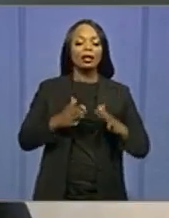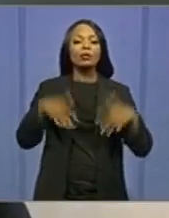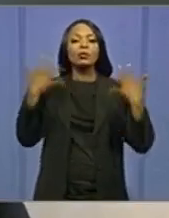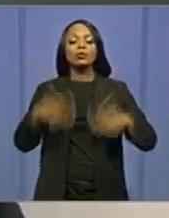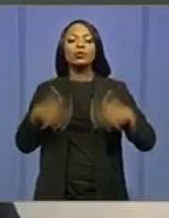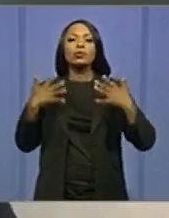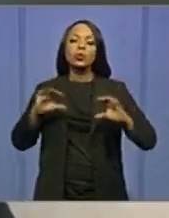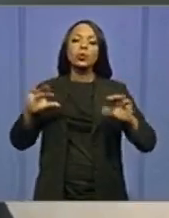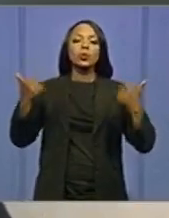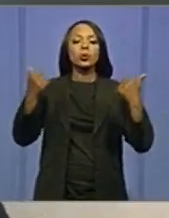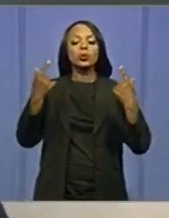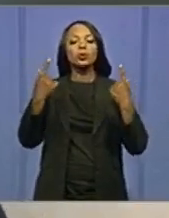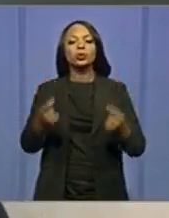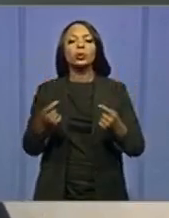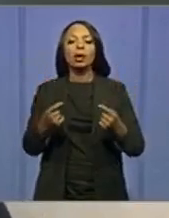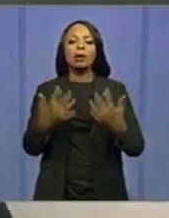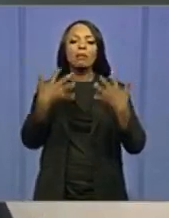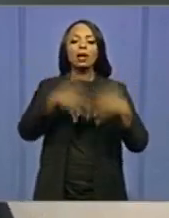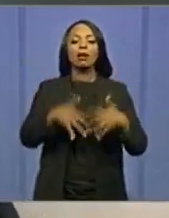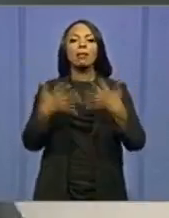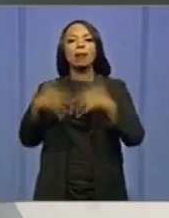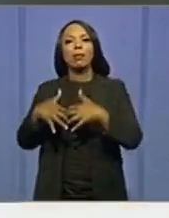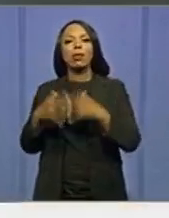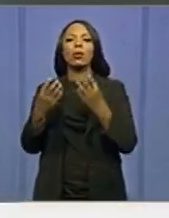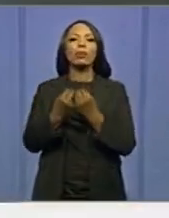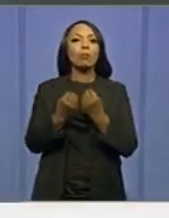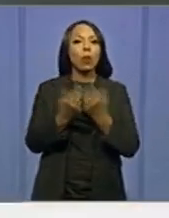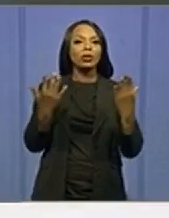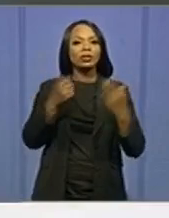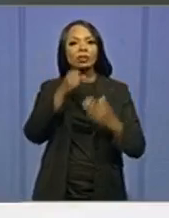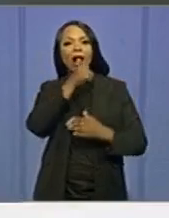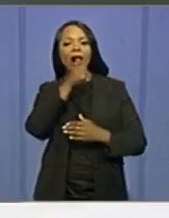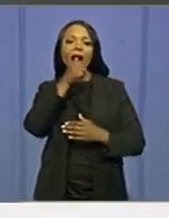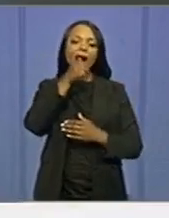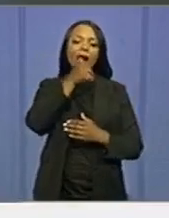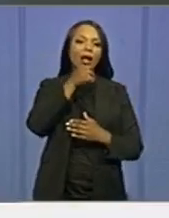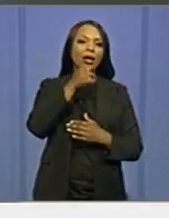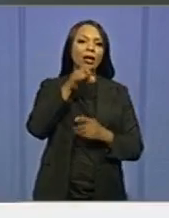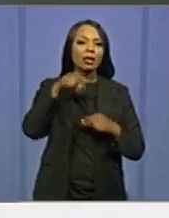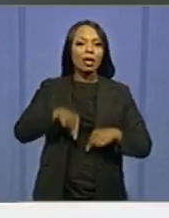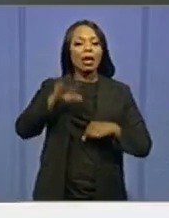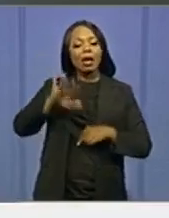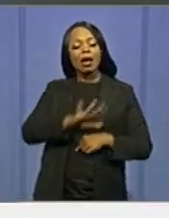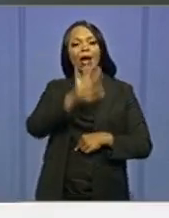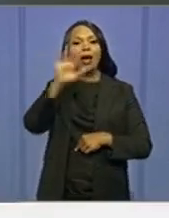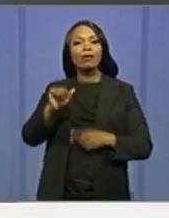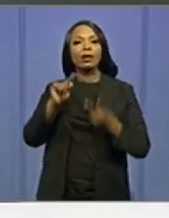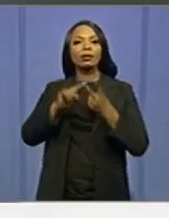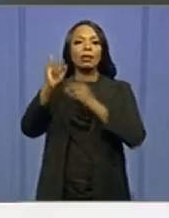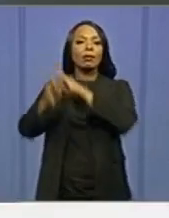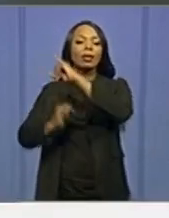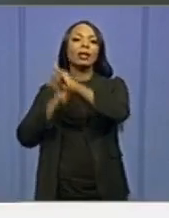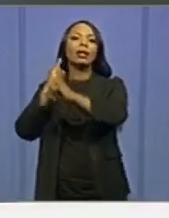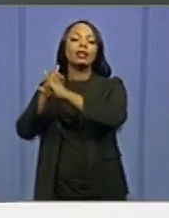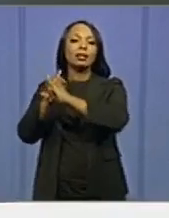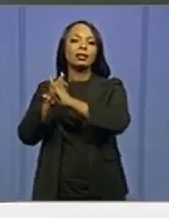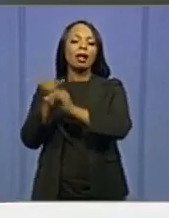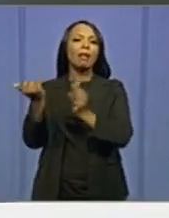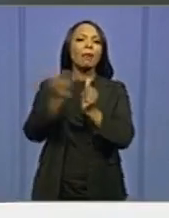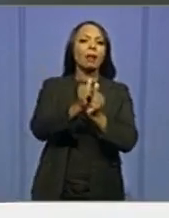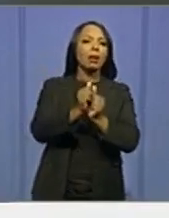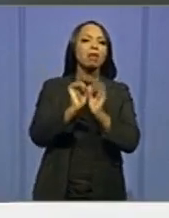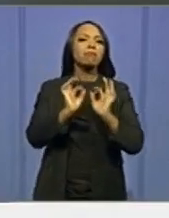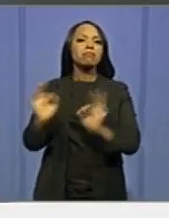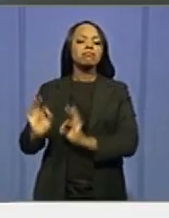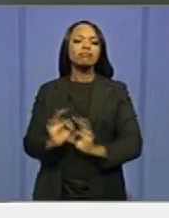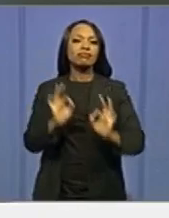give. He's collaborated with so many artists, both within Africa and also globally as well. And